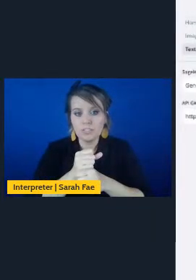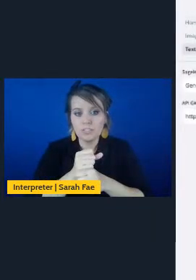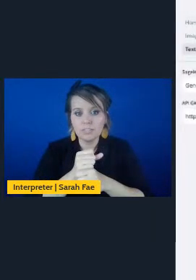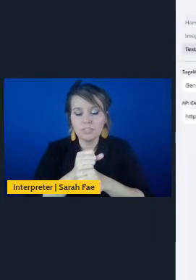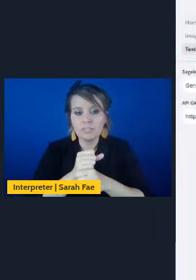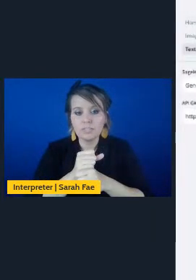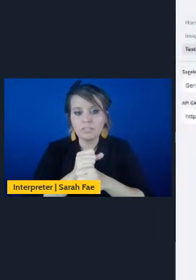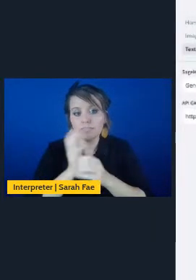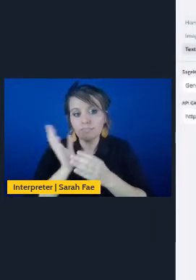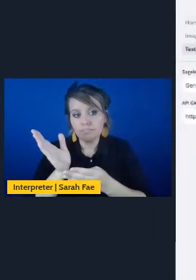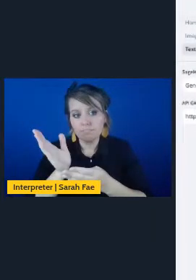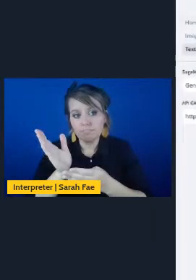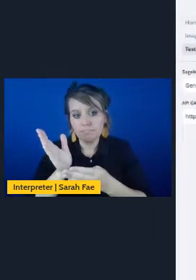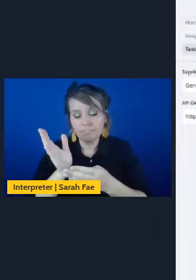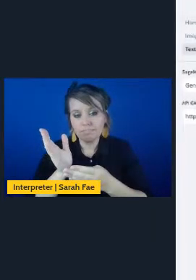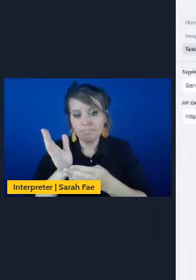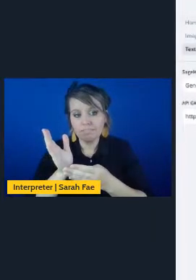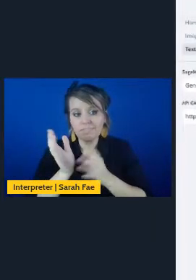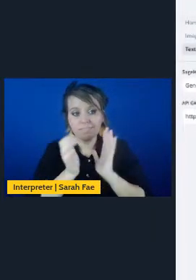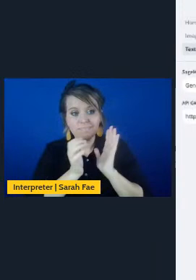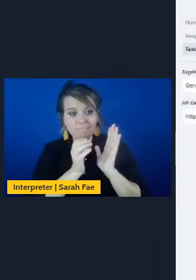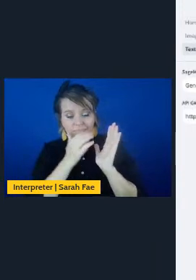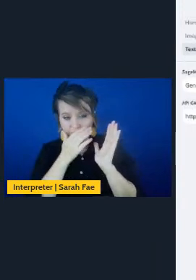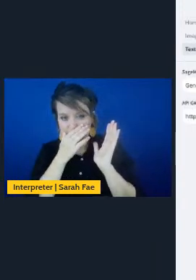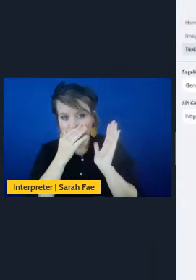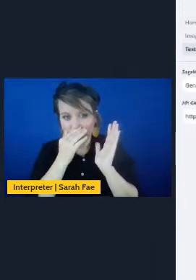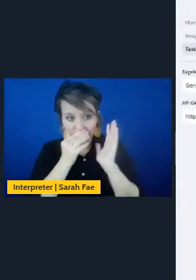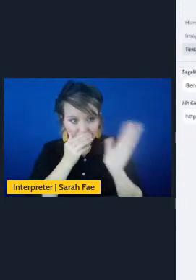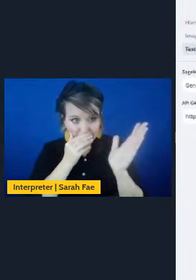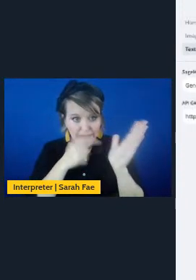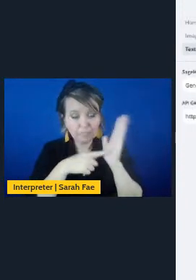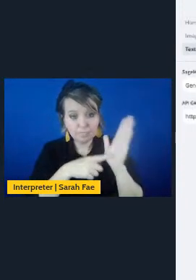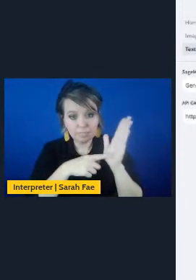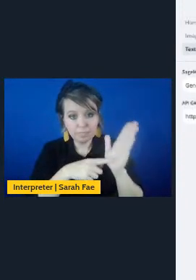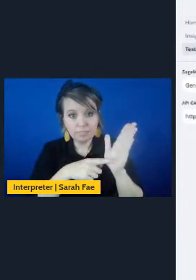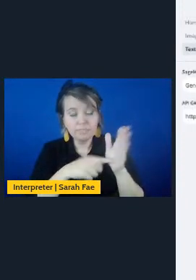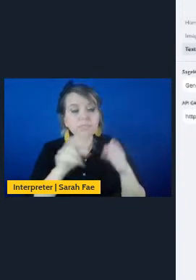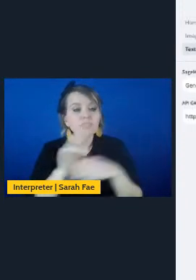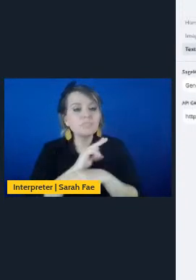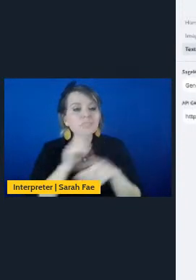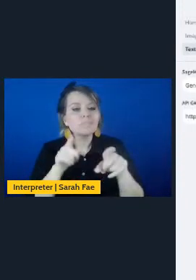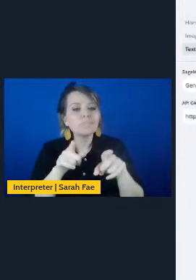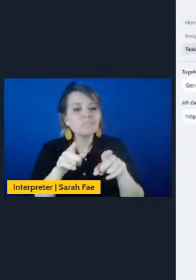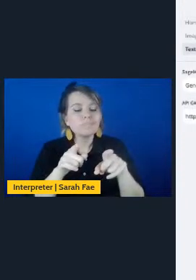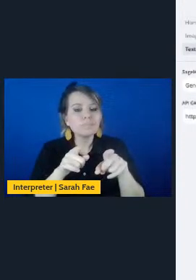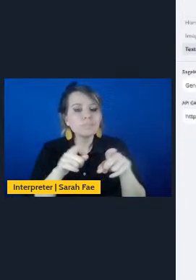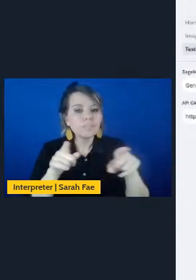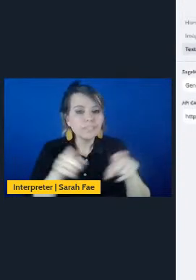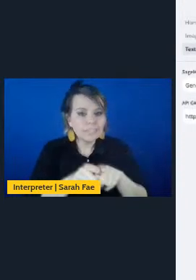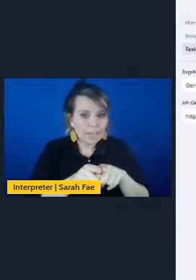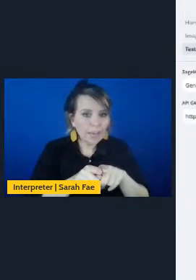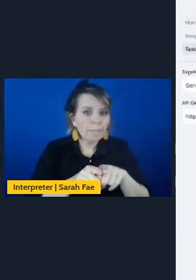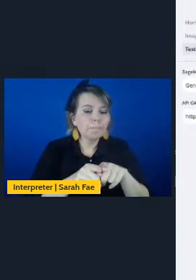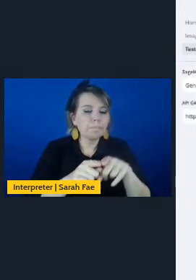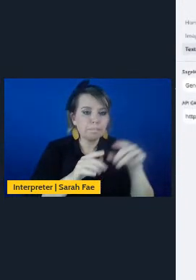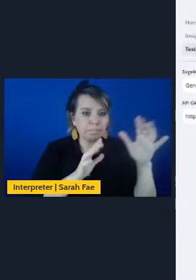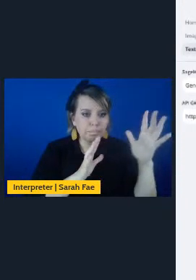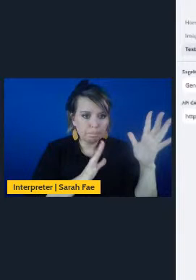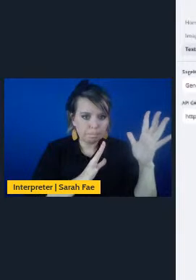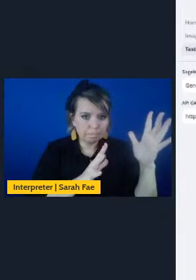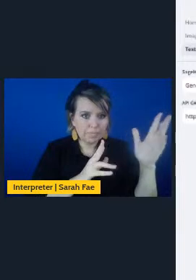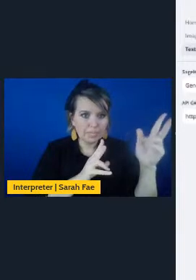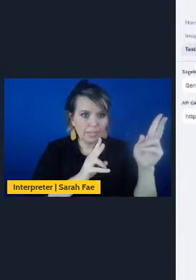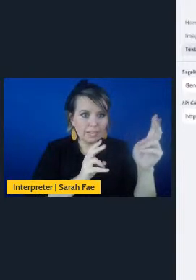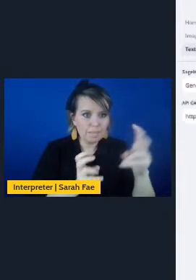generation. So in this particular example, we are using the same Flan T5 Excel, and this is a